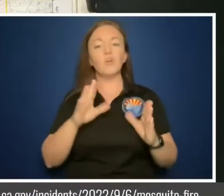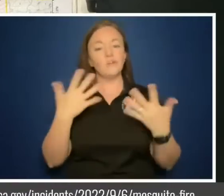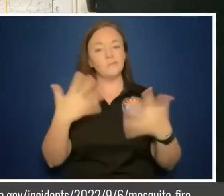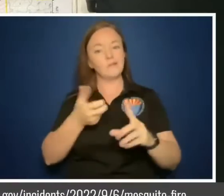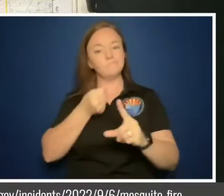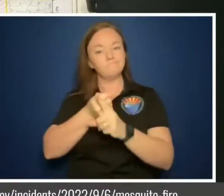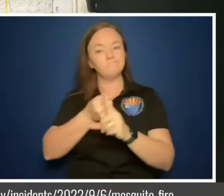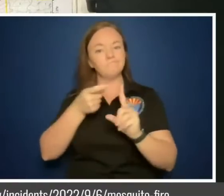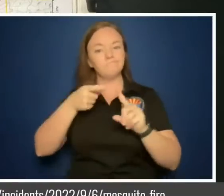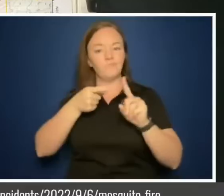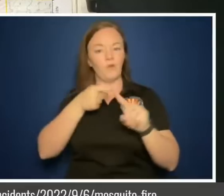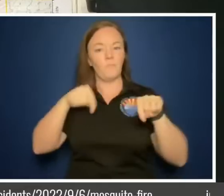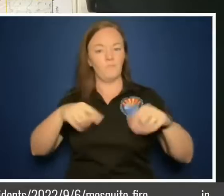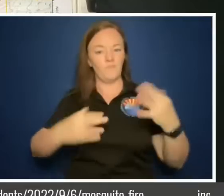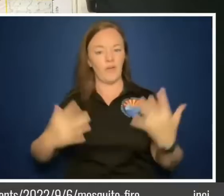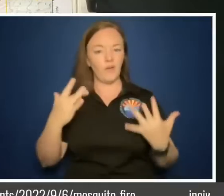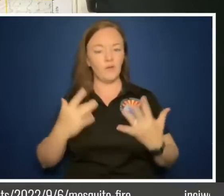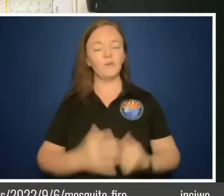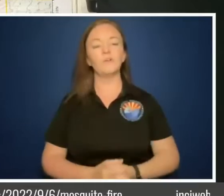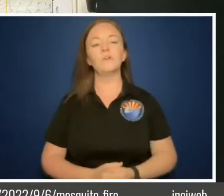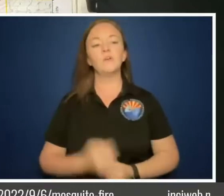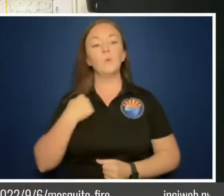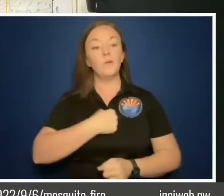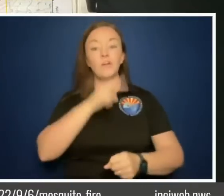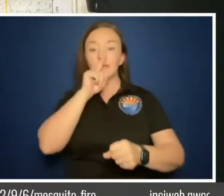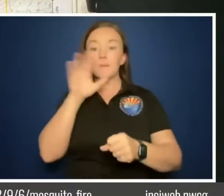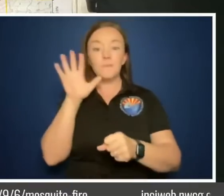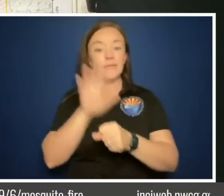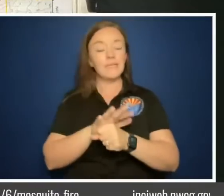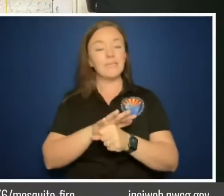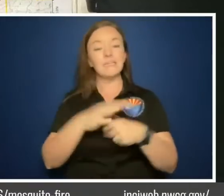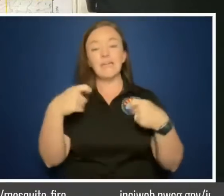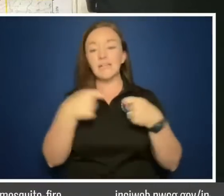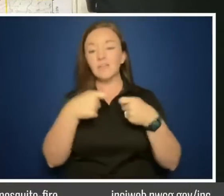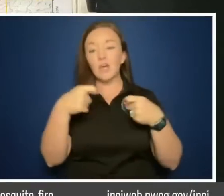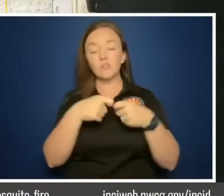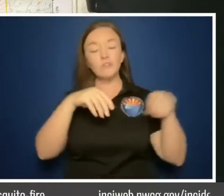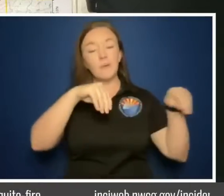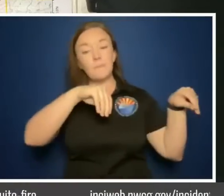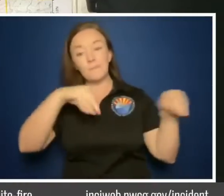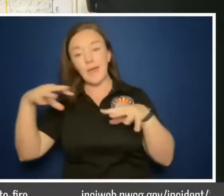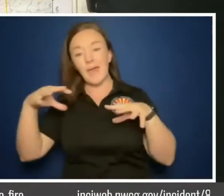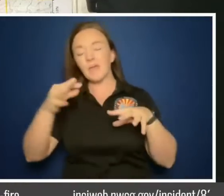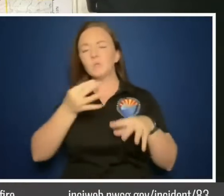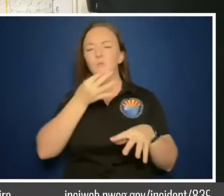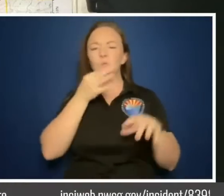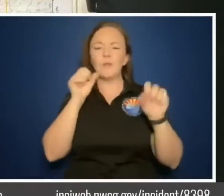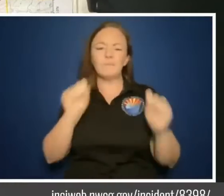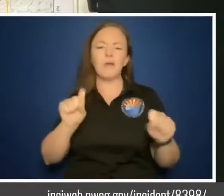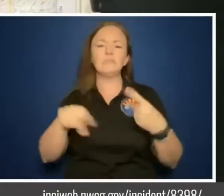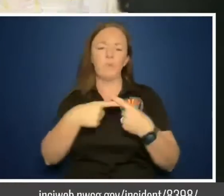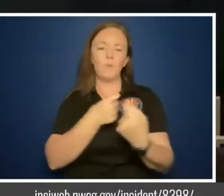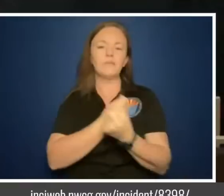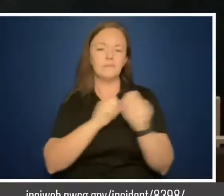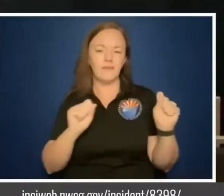And we are committed to bringing service back to those who are without service as quickly and safely as possible. Thank you.